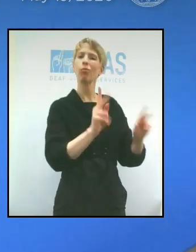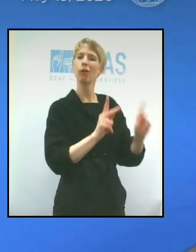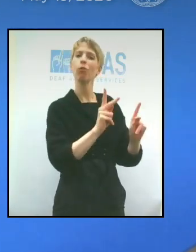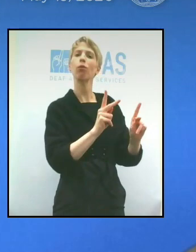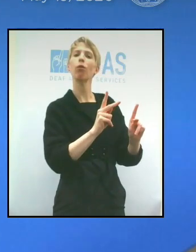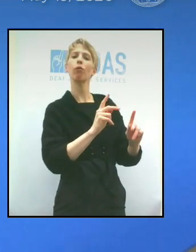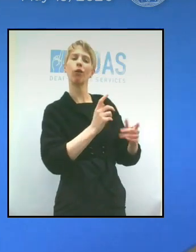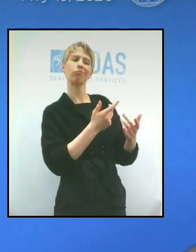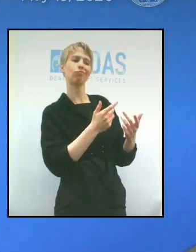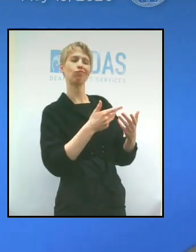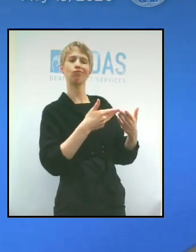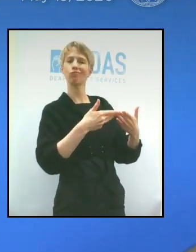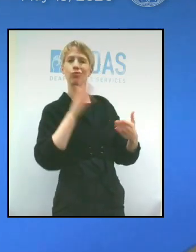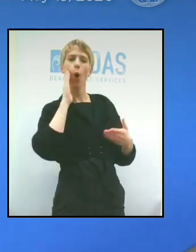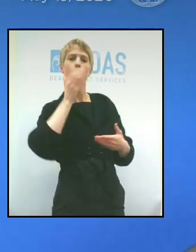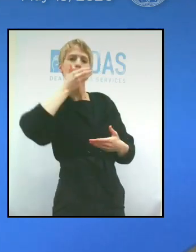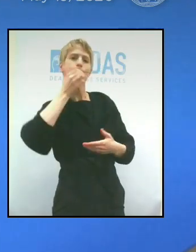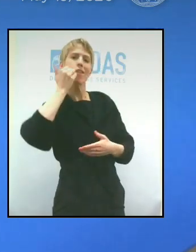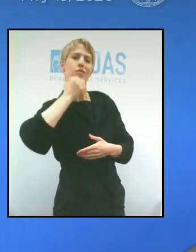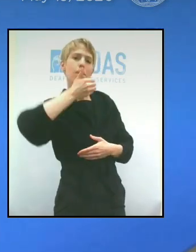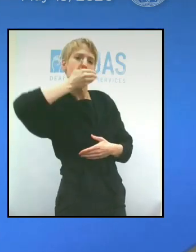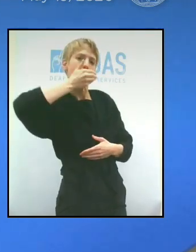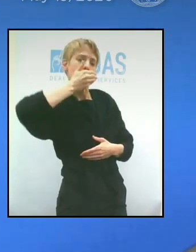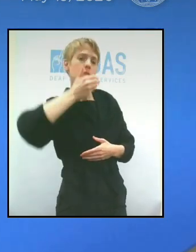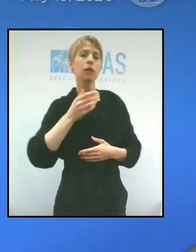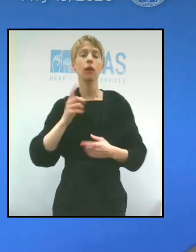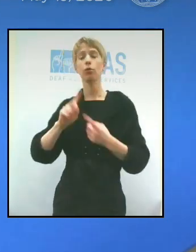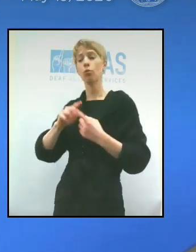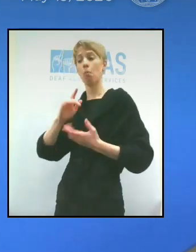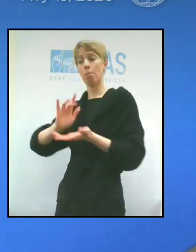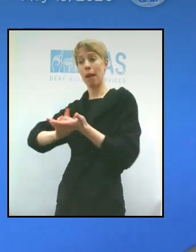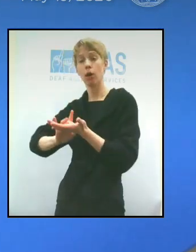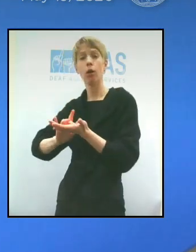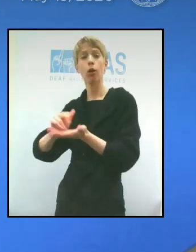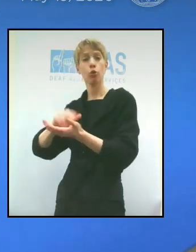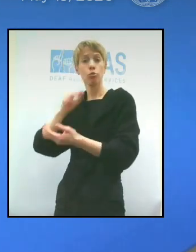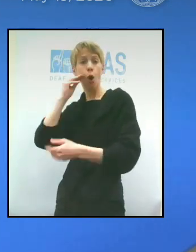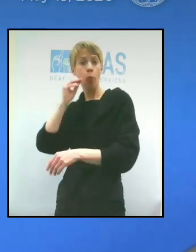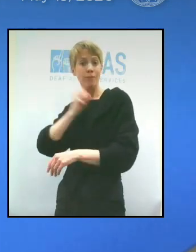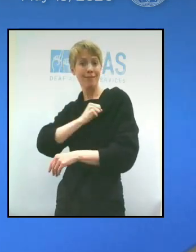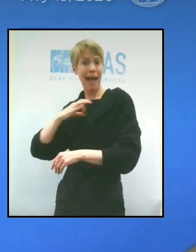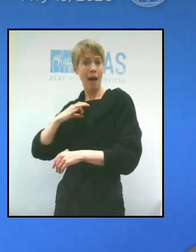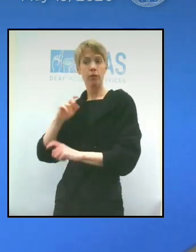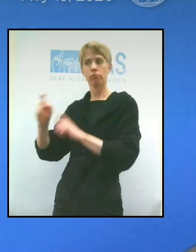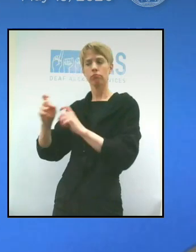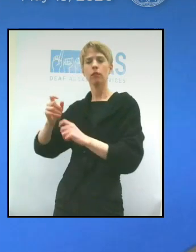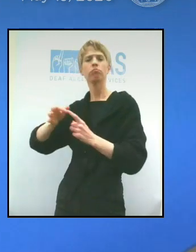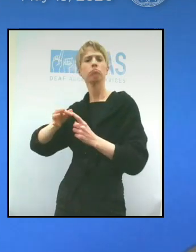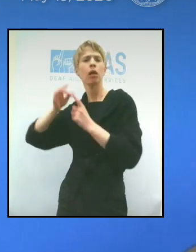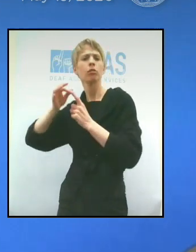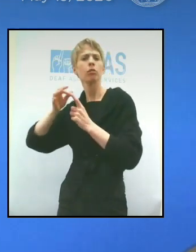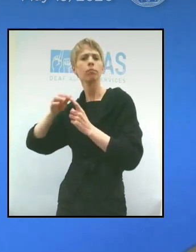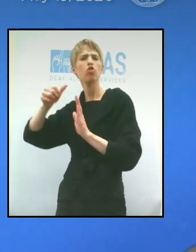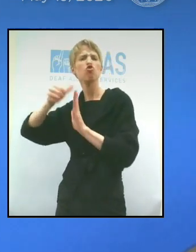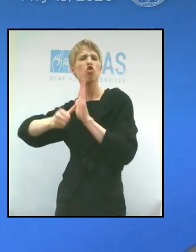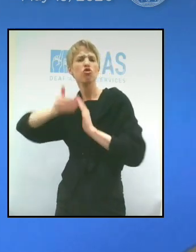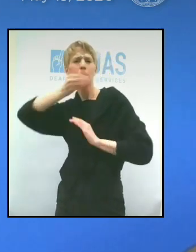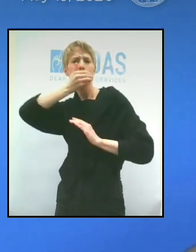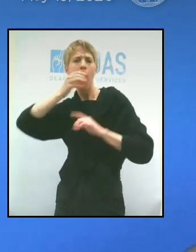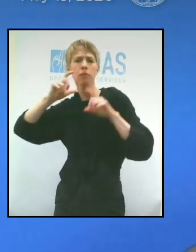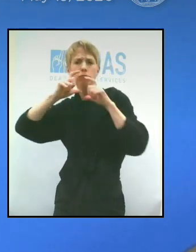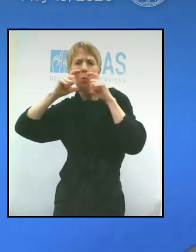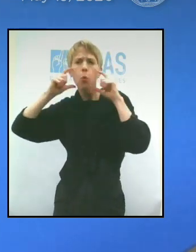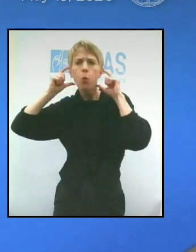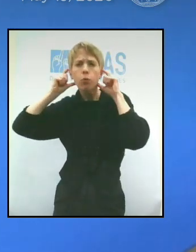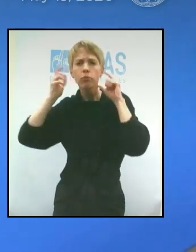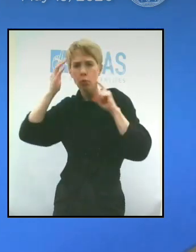some more specialized masks and some other equipment that they requested. So we've been providing that to the nursing homes. The New